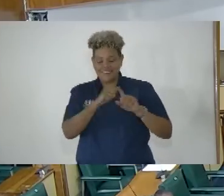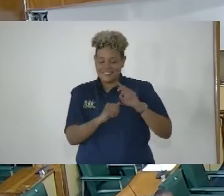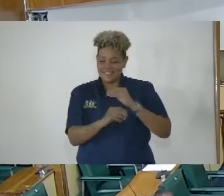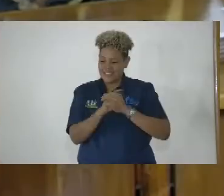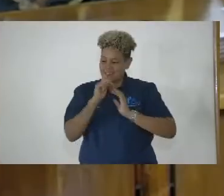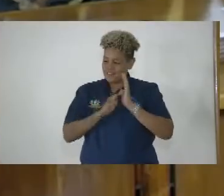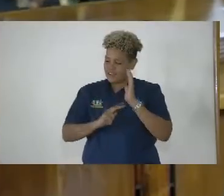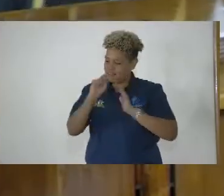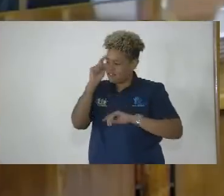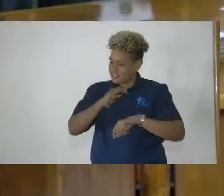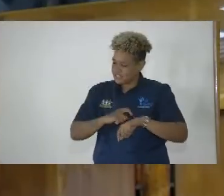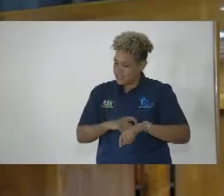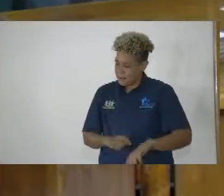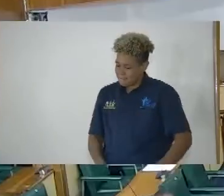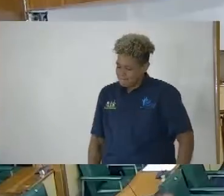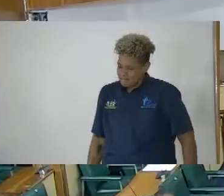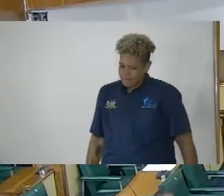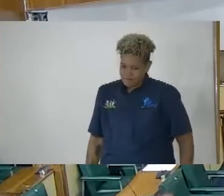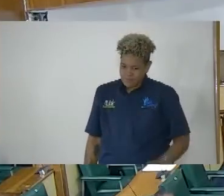the first time.